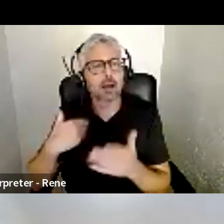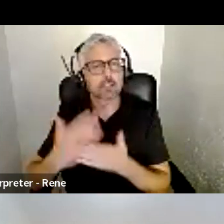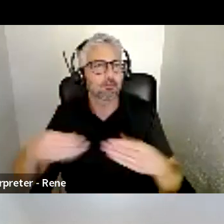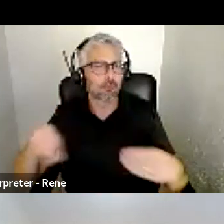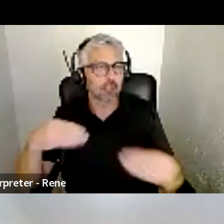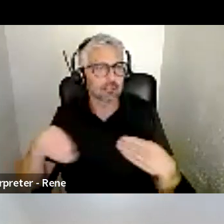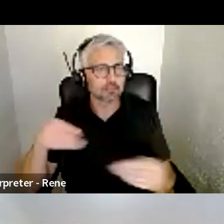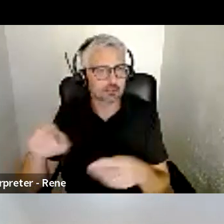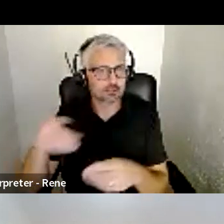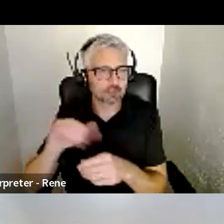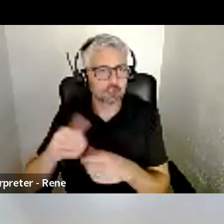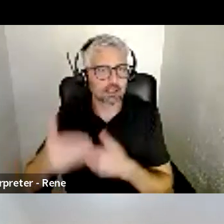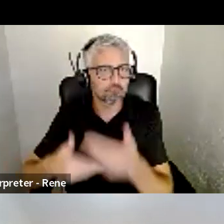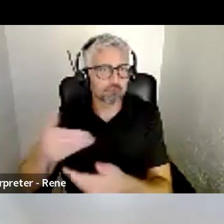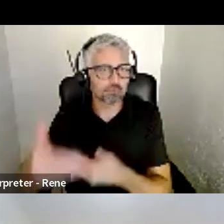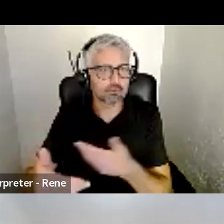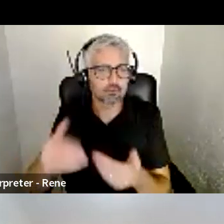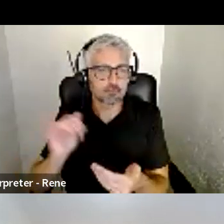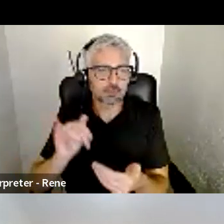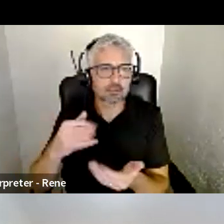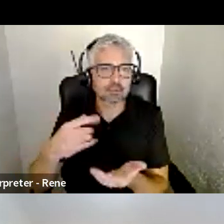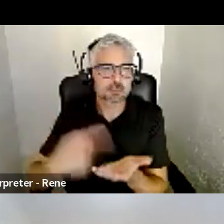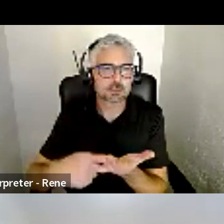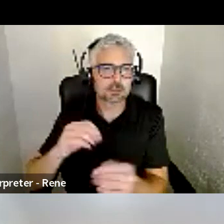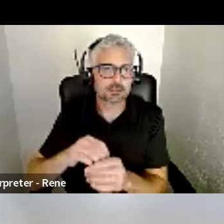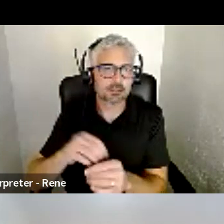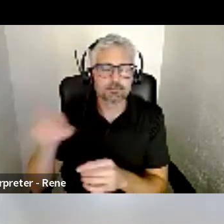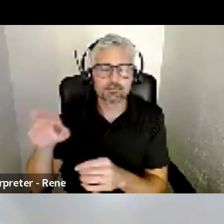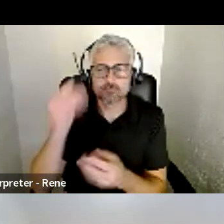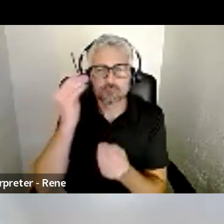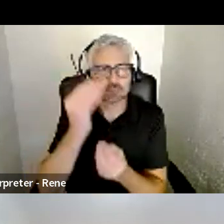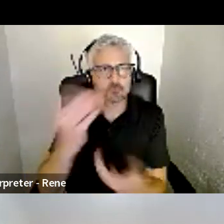acquisition process that are discussed in the notice of proposed rulemaking.